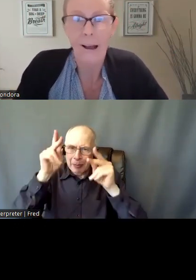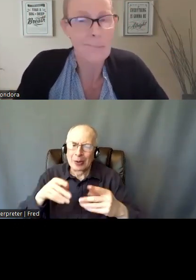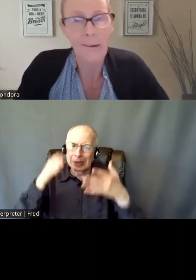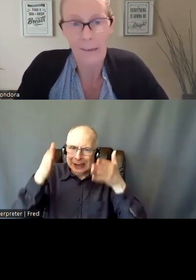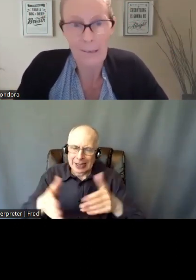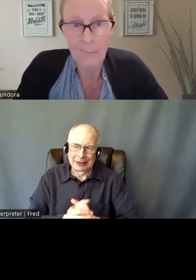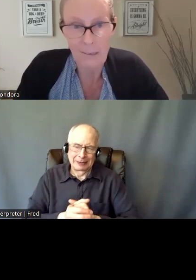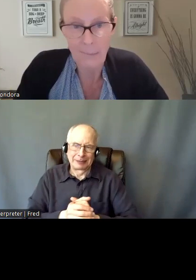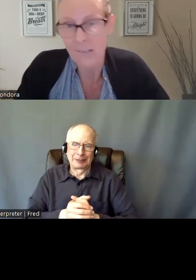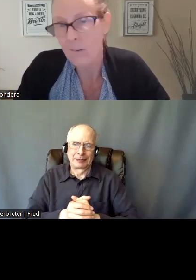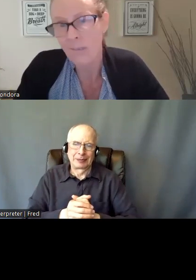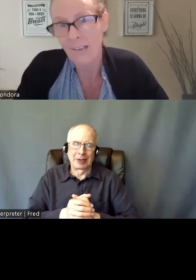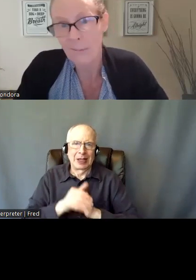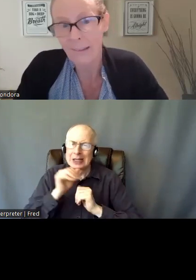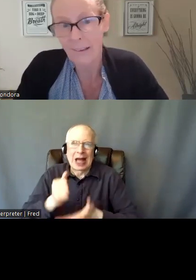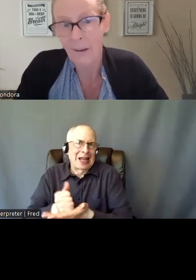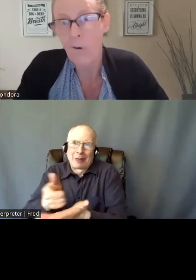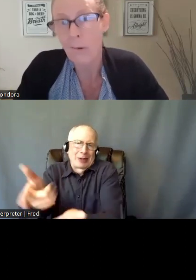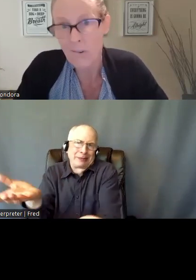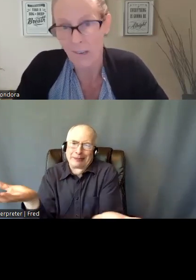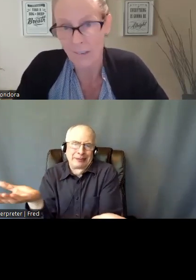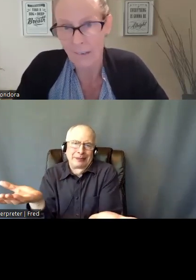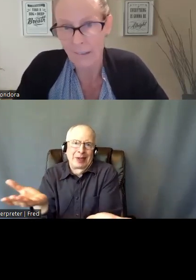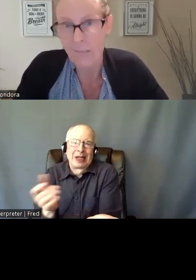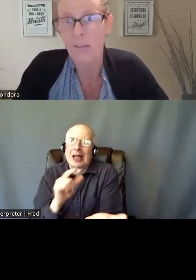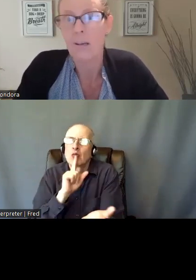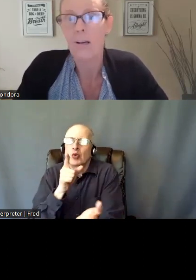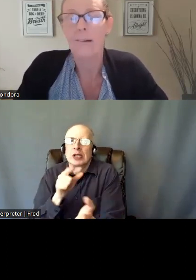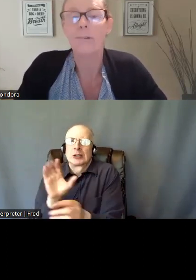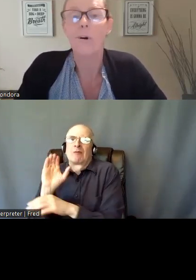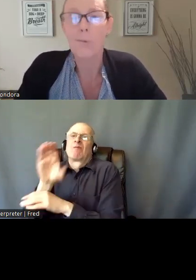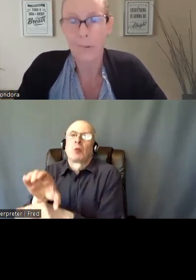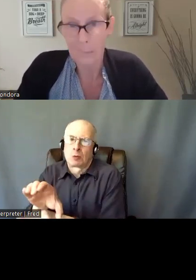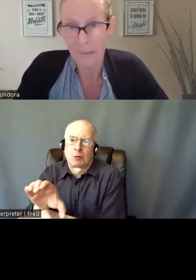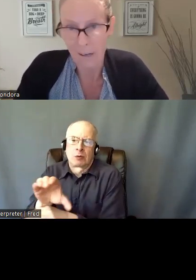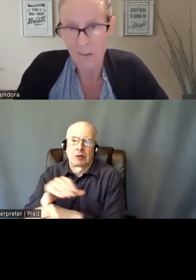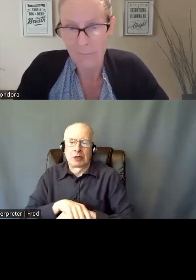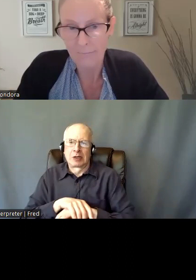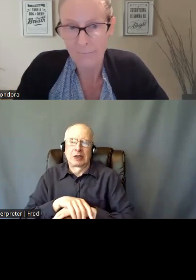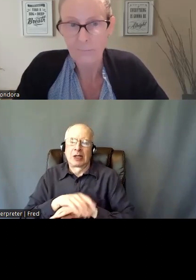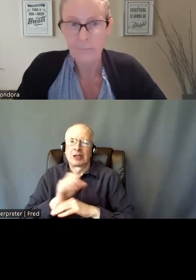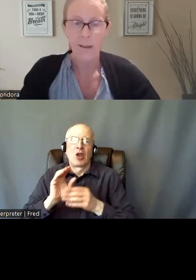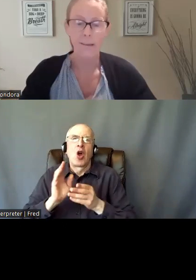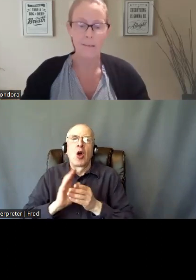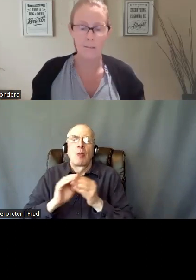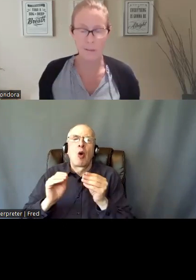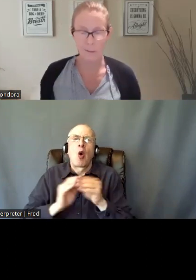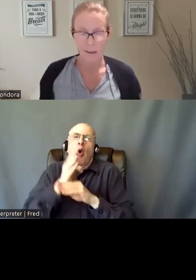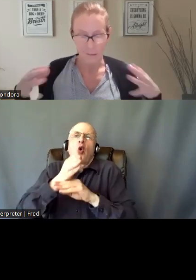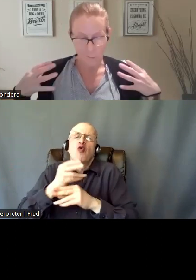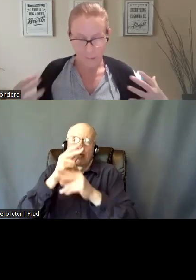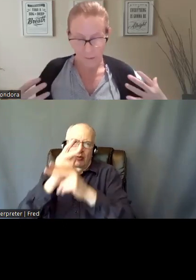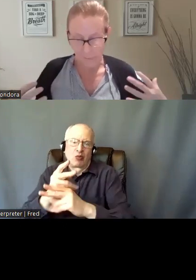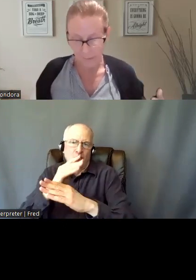that's not operating in anybody's best interest. That's really coercion, and that's kind of overprotection. Okay,